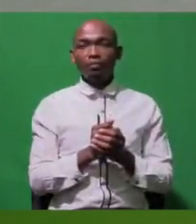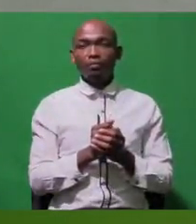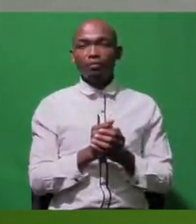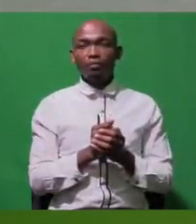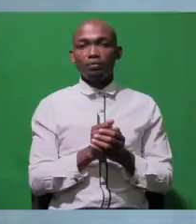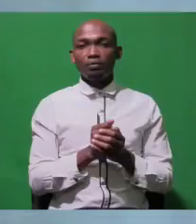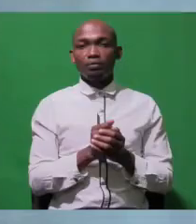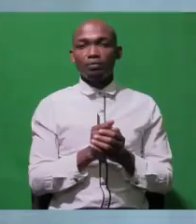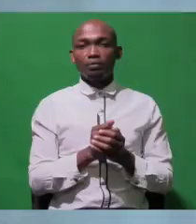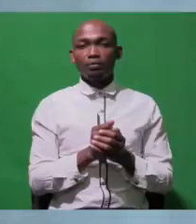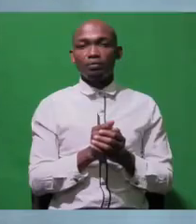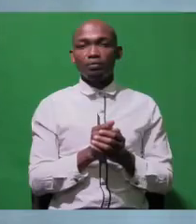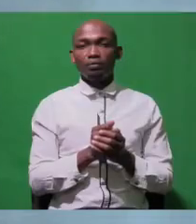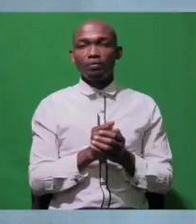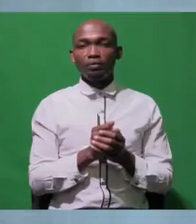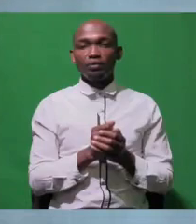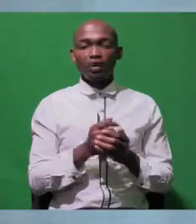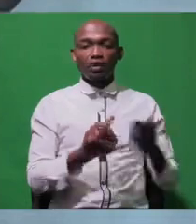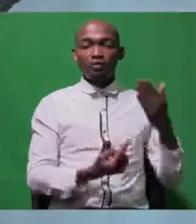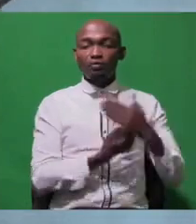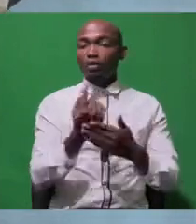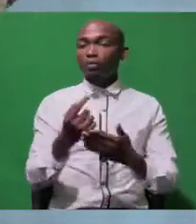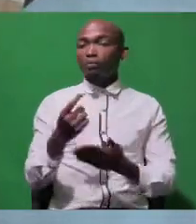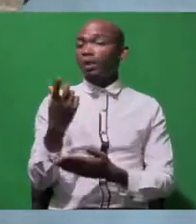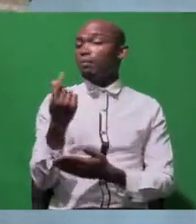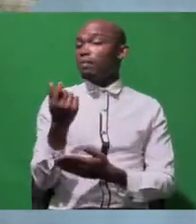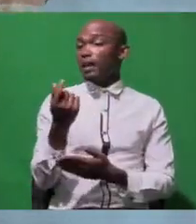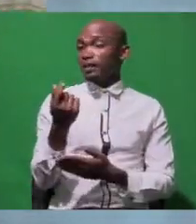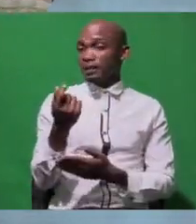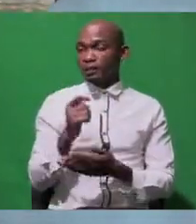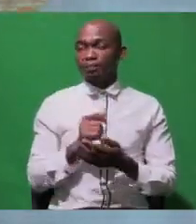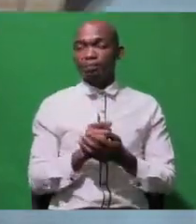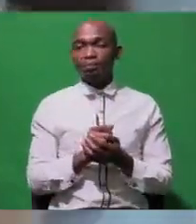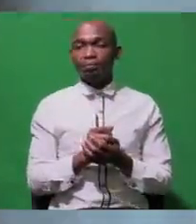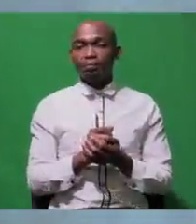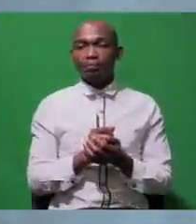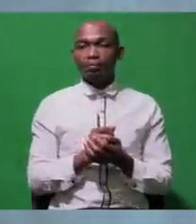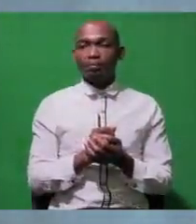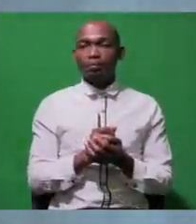from the price.